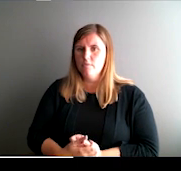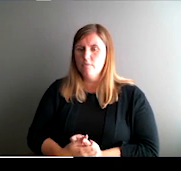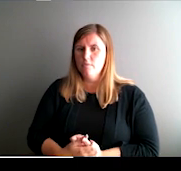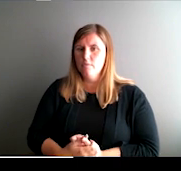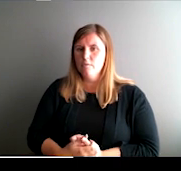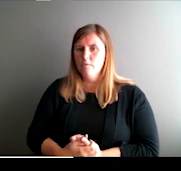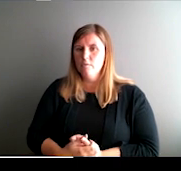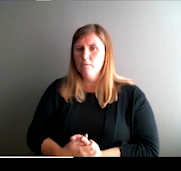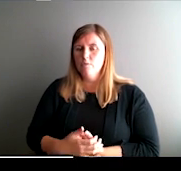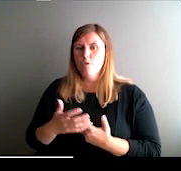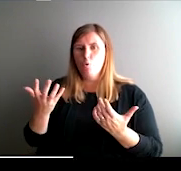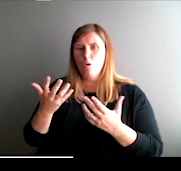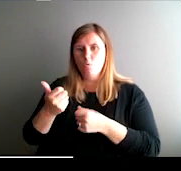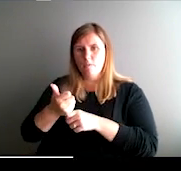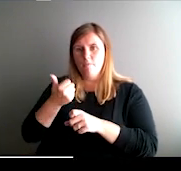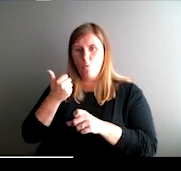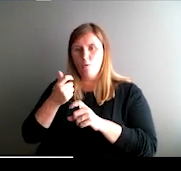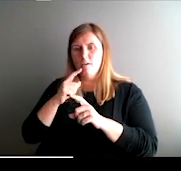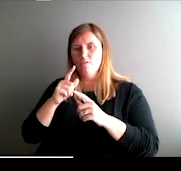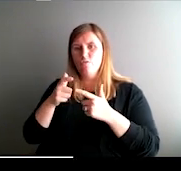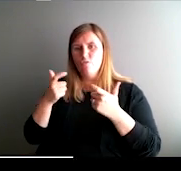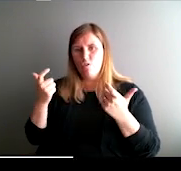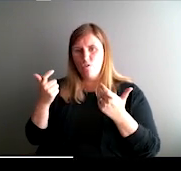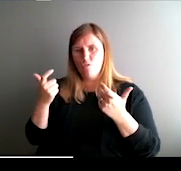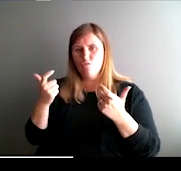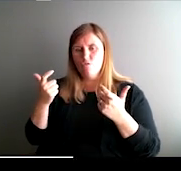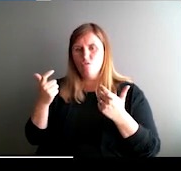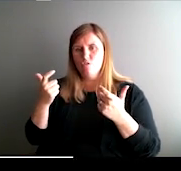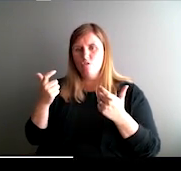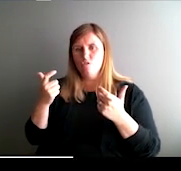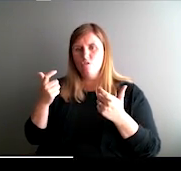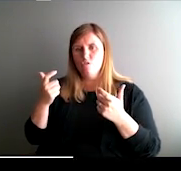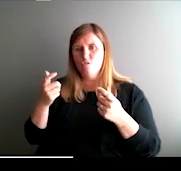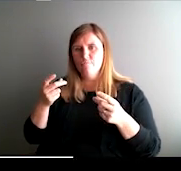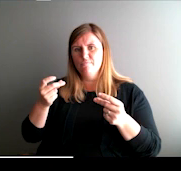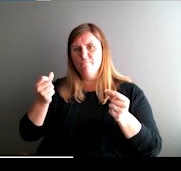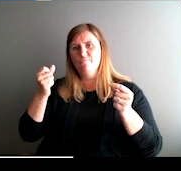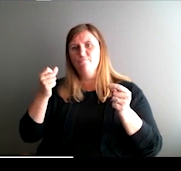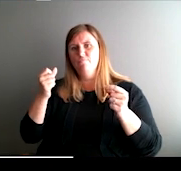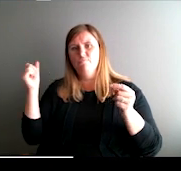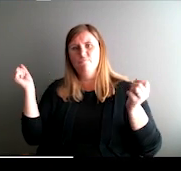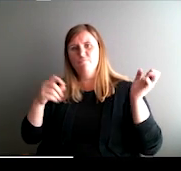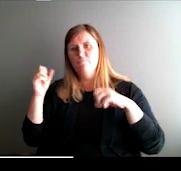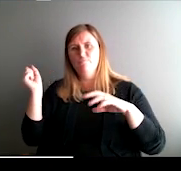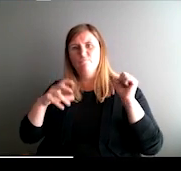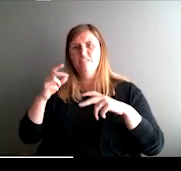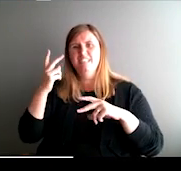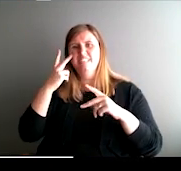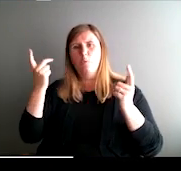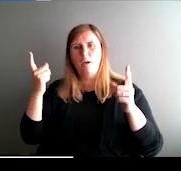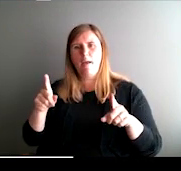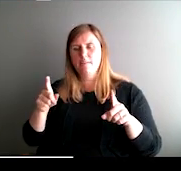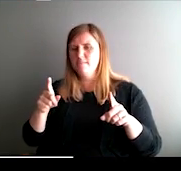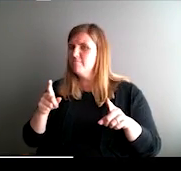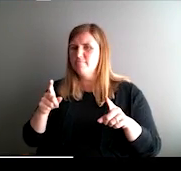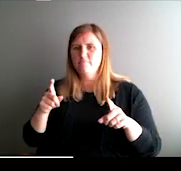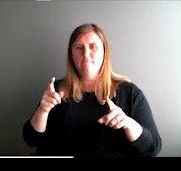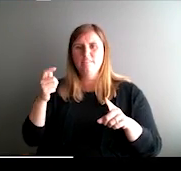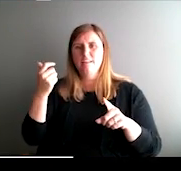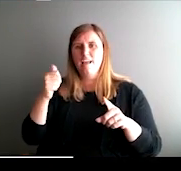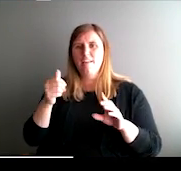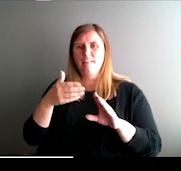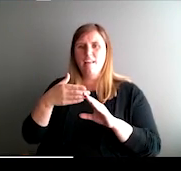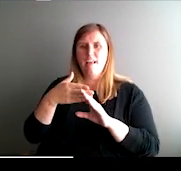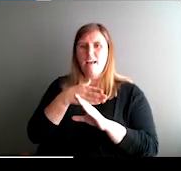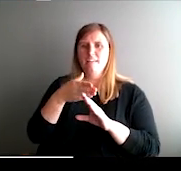What you want to avoid are large shotgun approaches where it's just throw everything at the wall and see what sticks. Anything in the